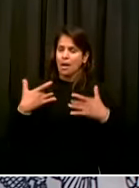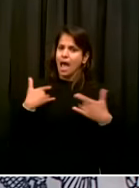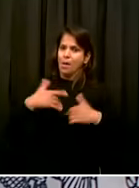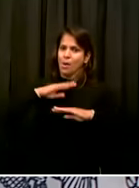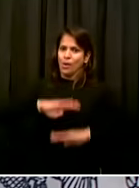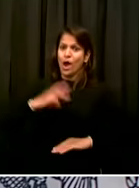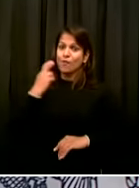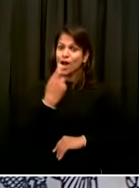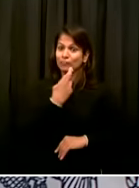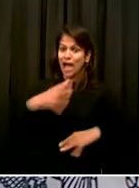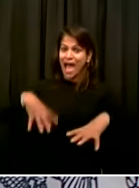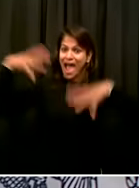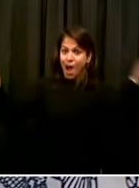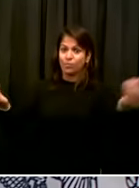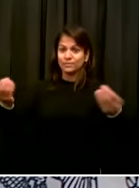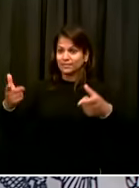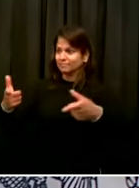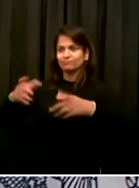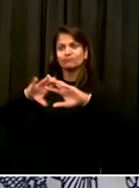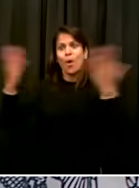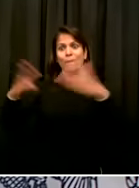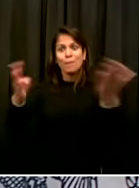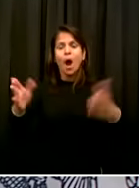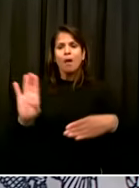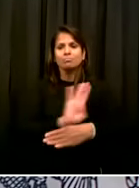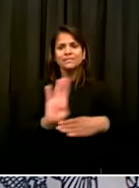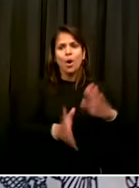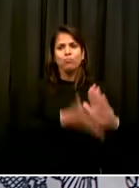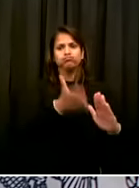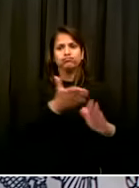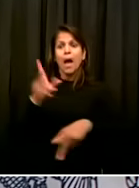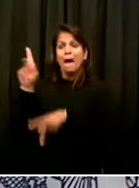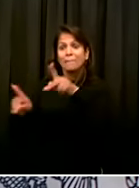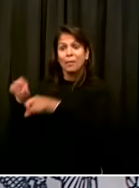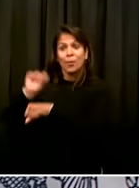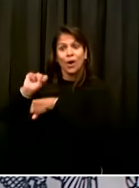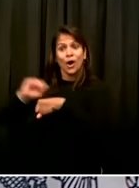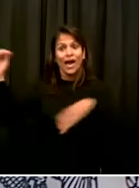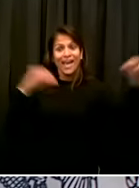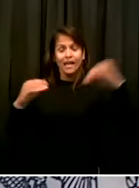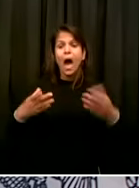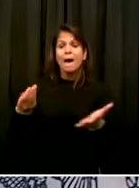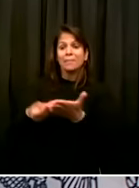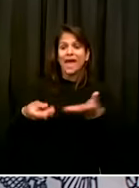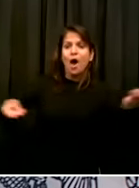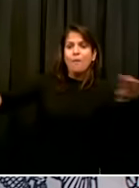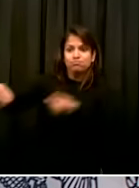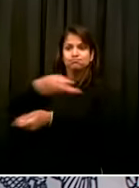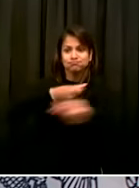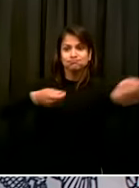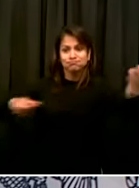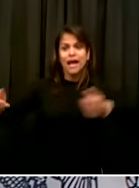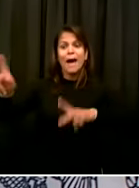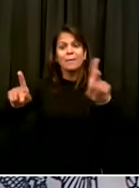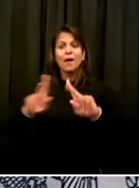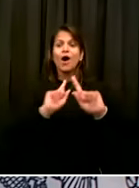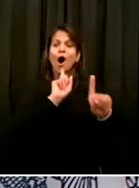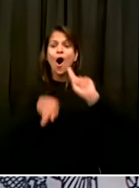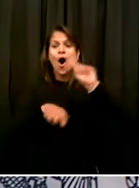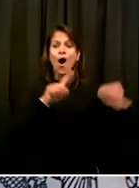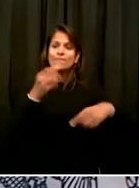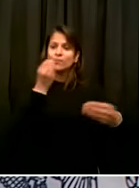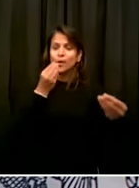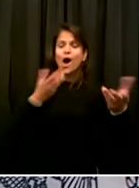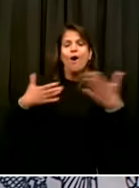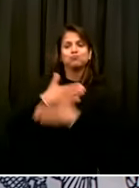crisis. That will continue no matter what. And the most important thing, Marcia, is to get to the point where we have a vaccine and then we can really